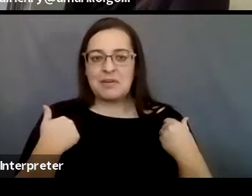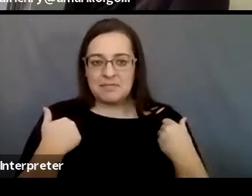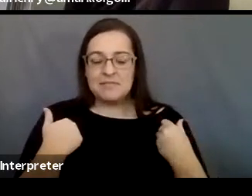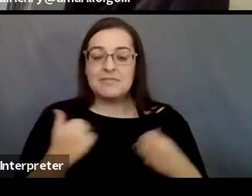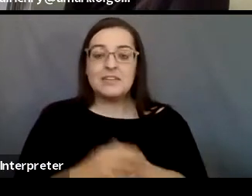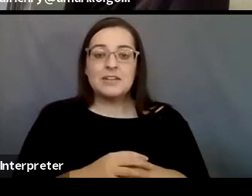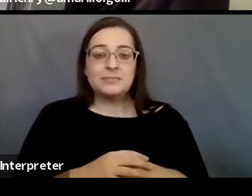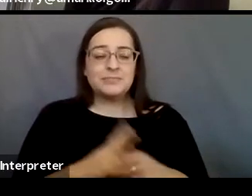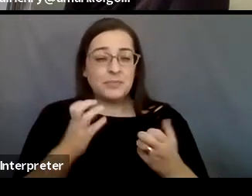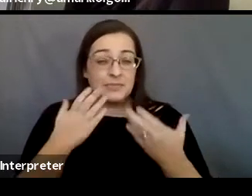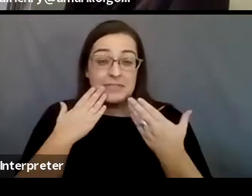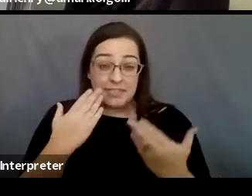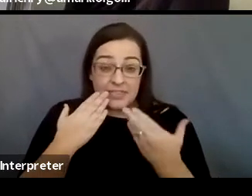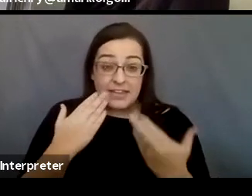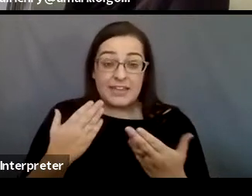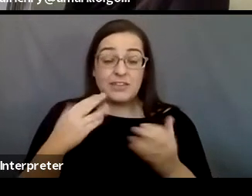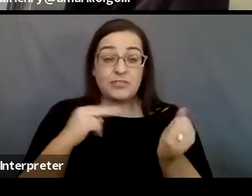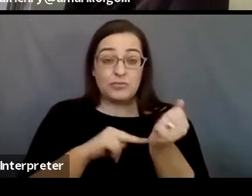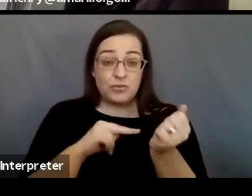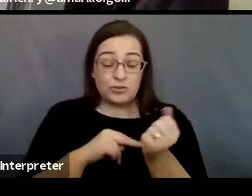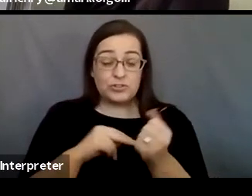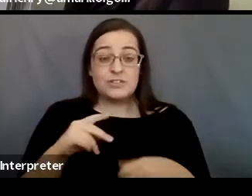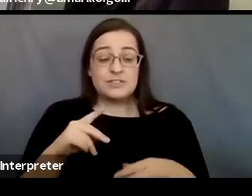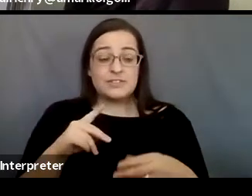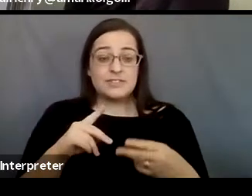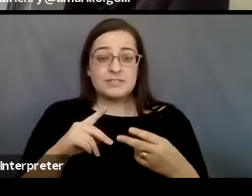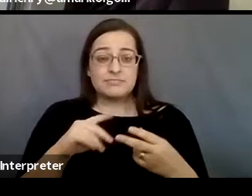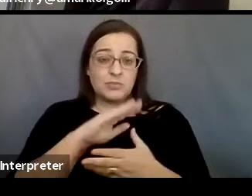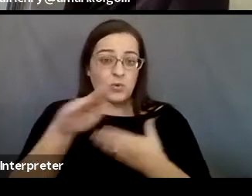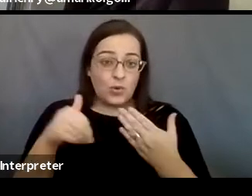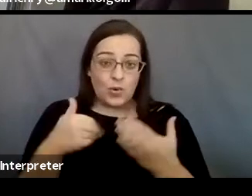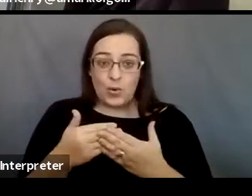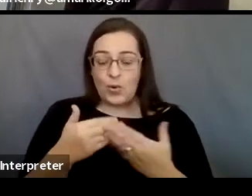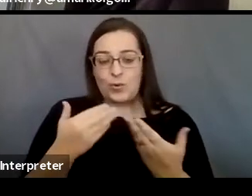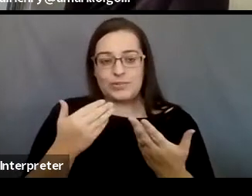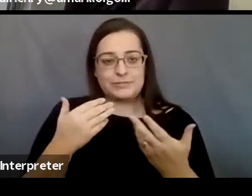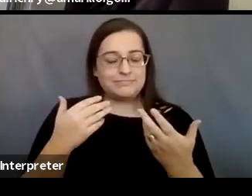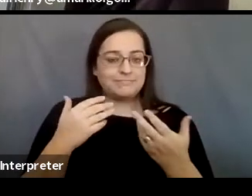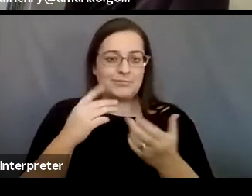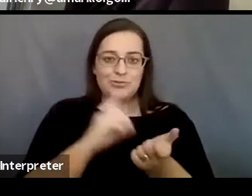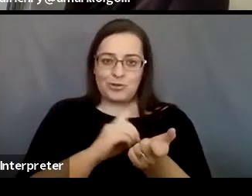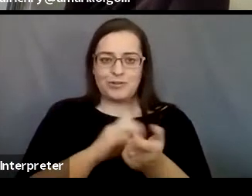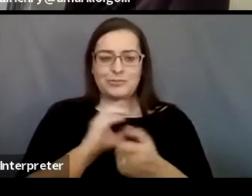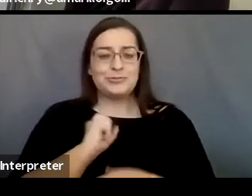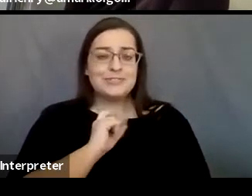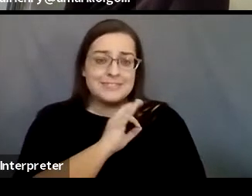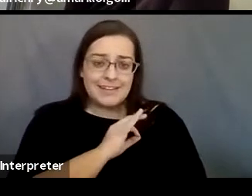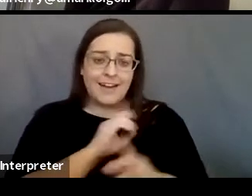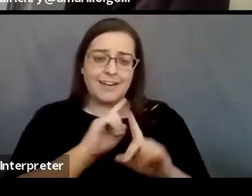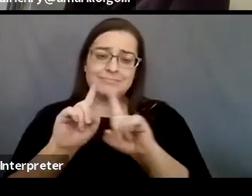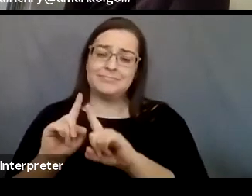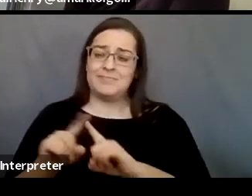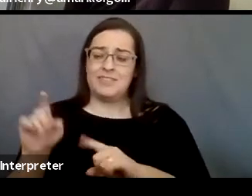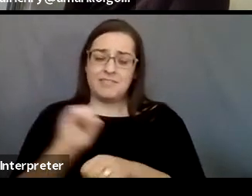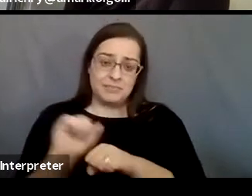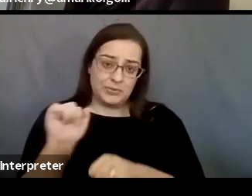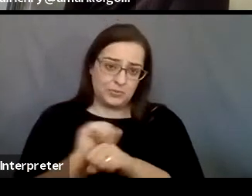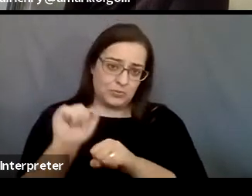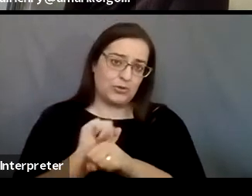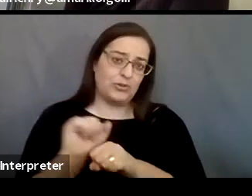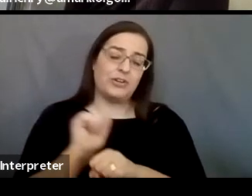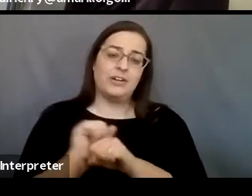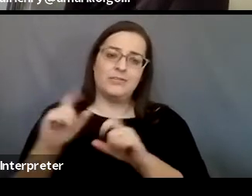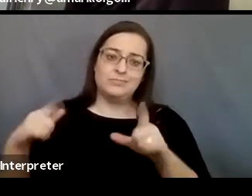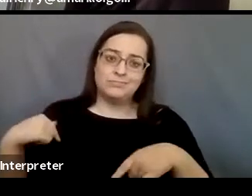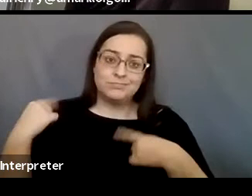has done, is to thank our nurses and all the healthcare providers that have been doing a tireless job of taking care of